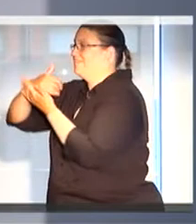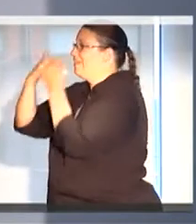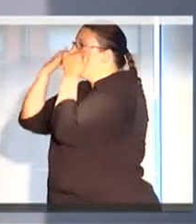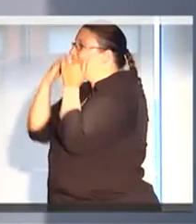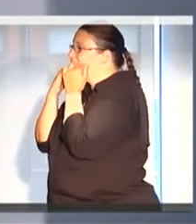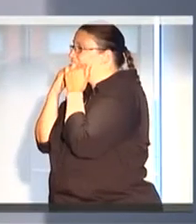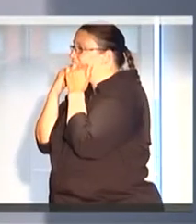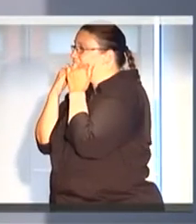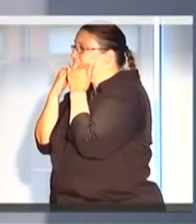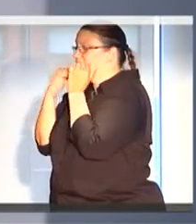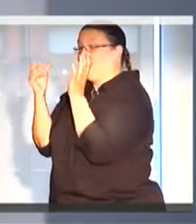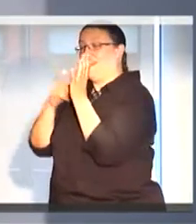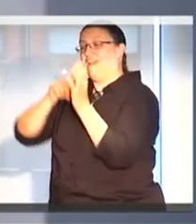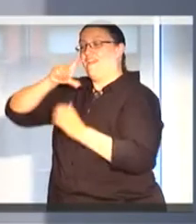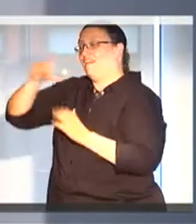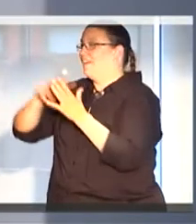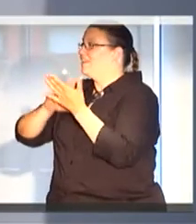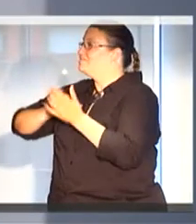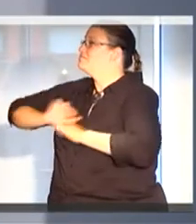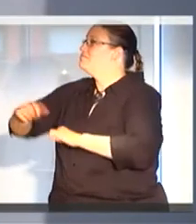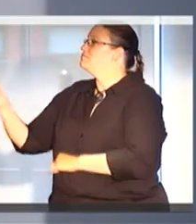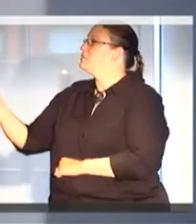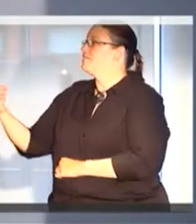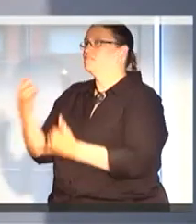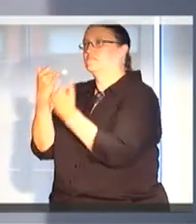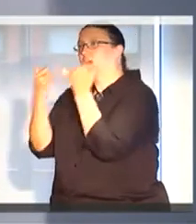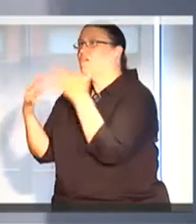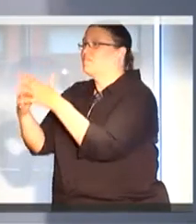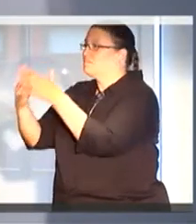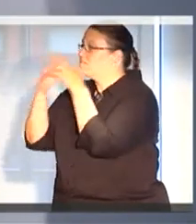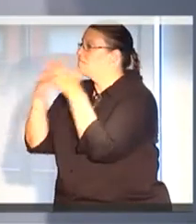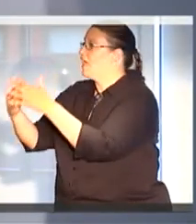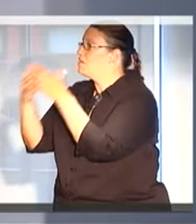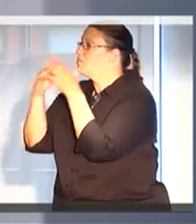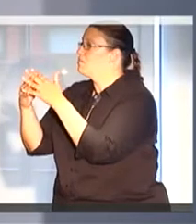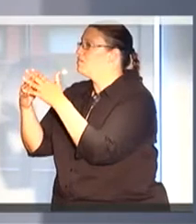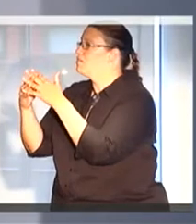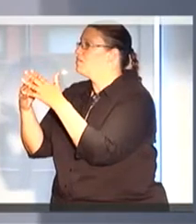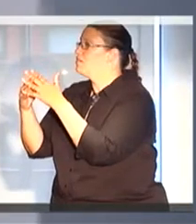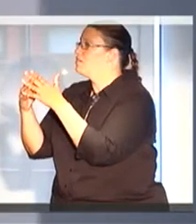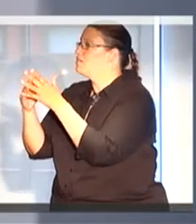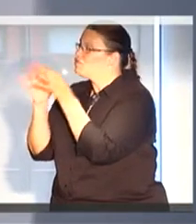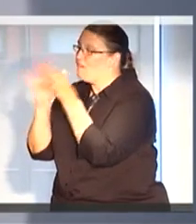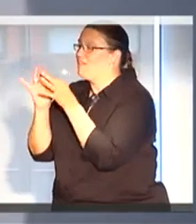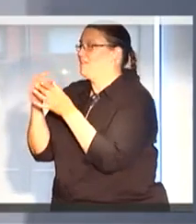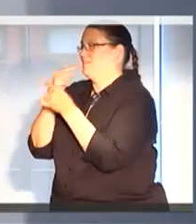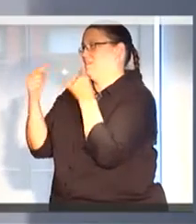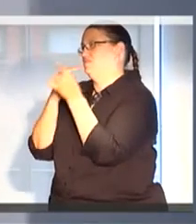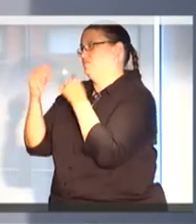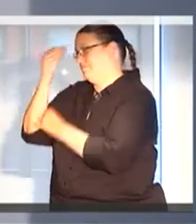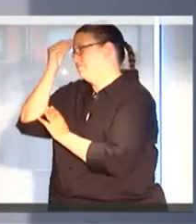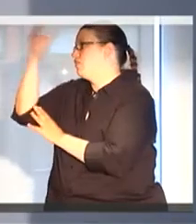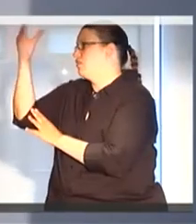members have very valuable, relevant insights and data that are important and